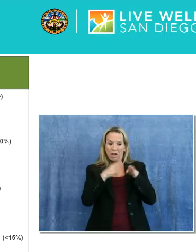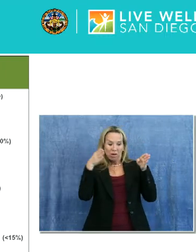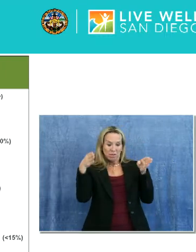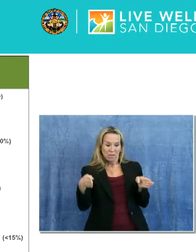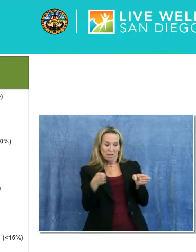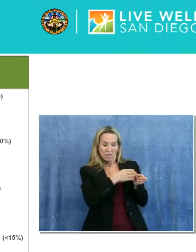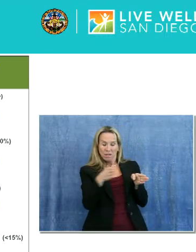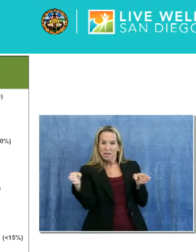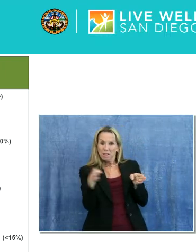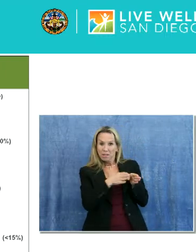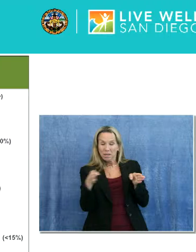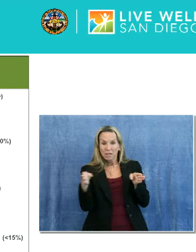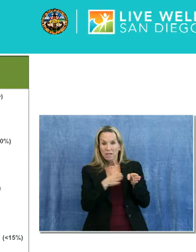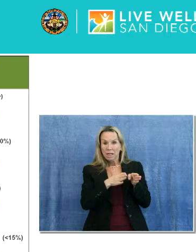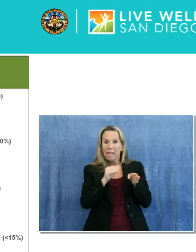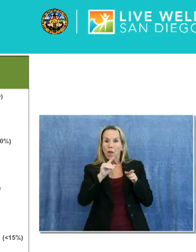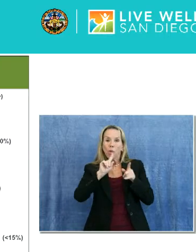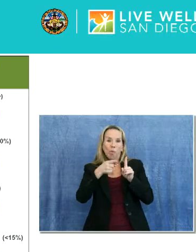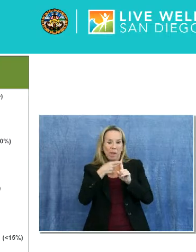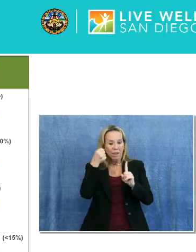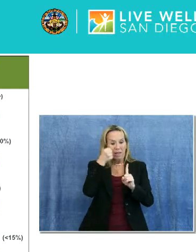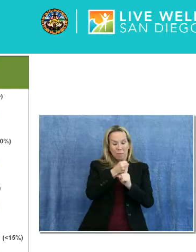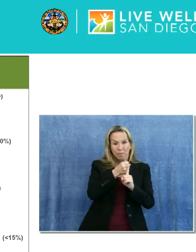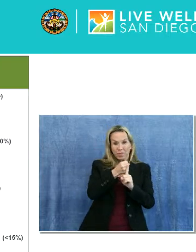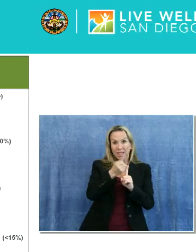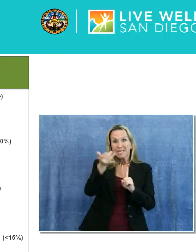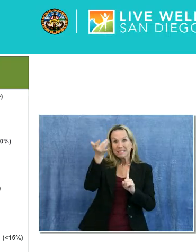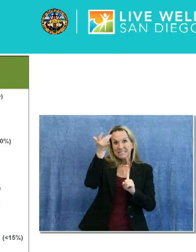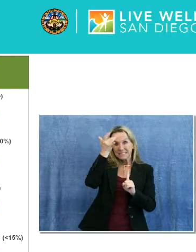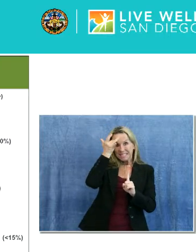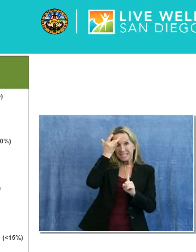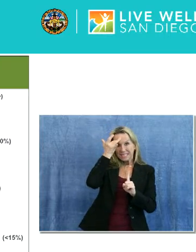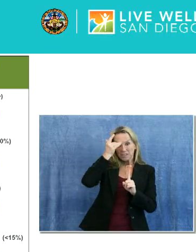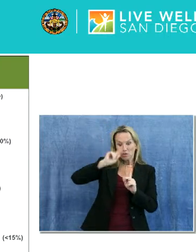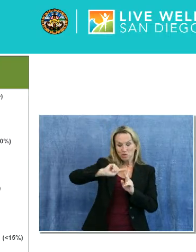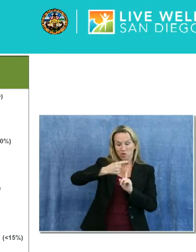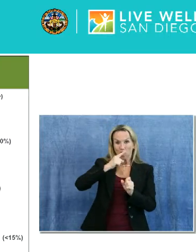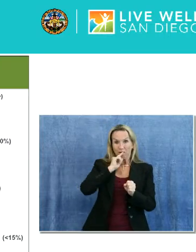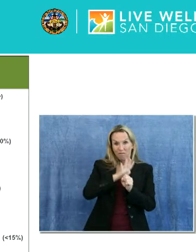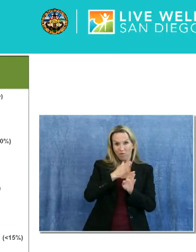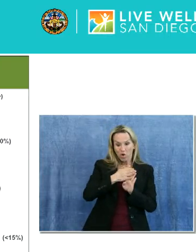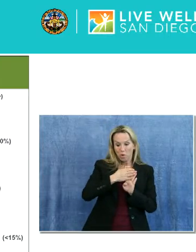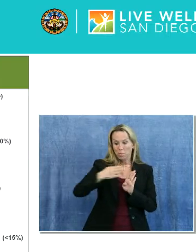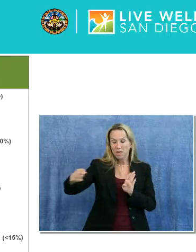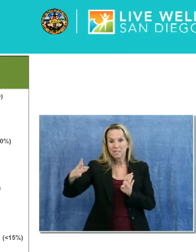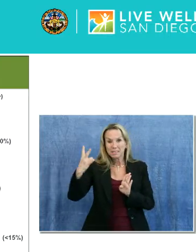onset with a 3-day lag. Currently, the case rate is